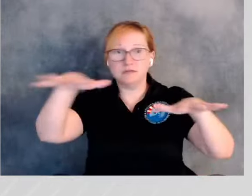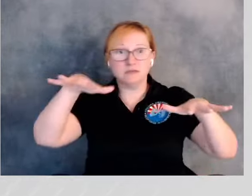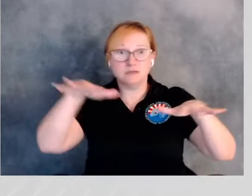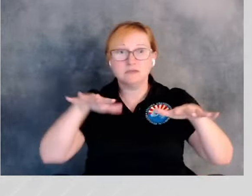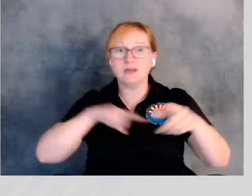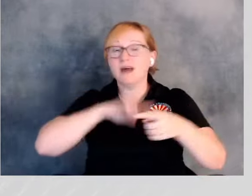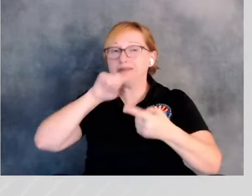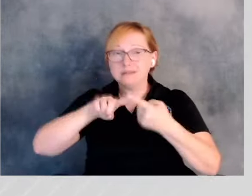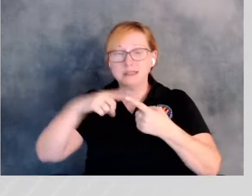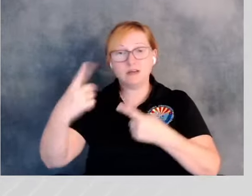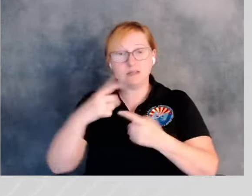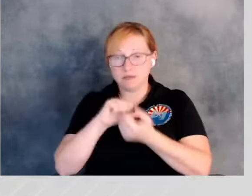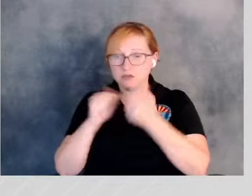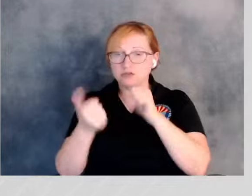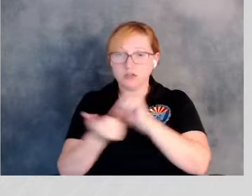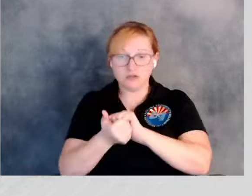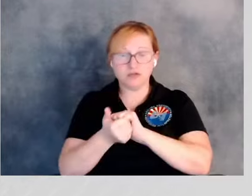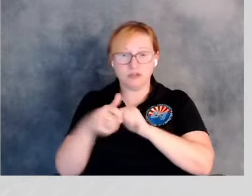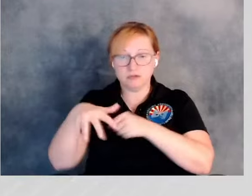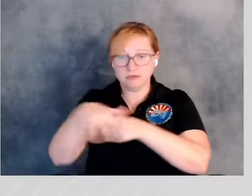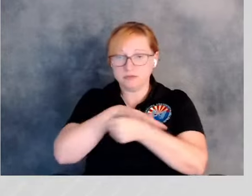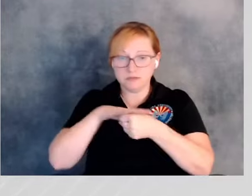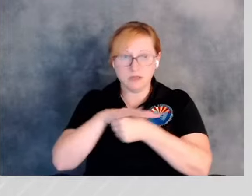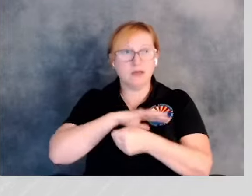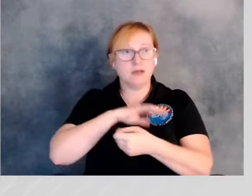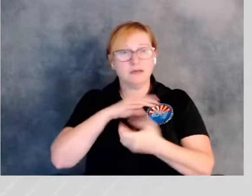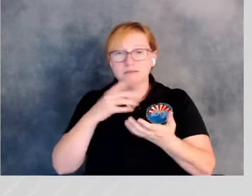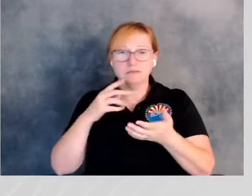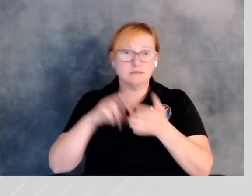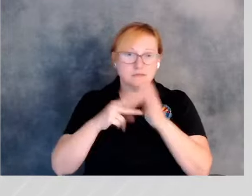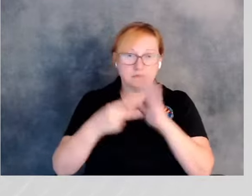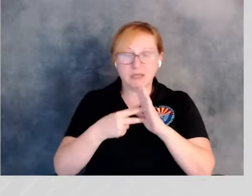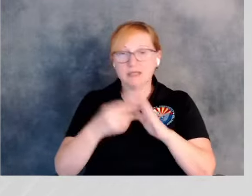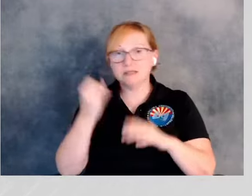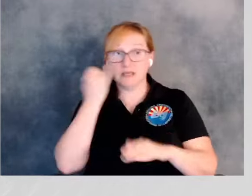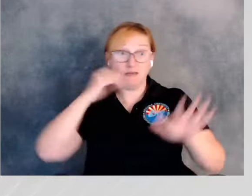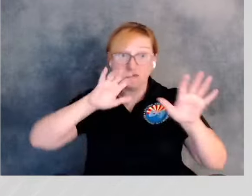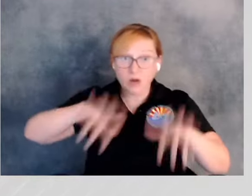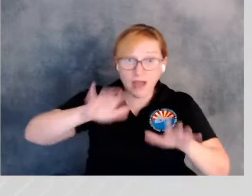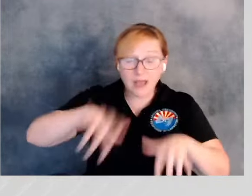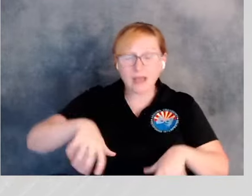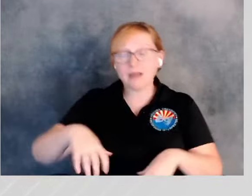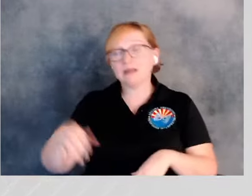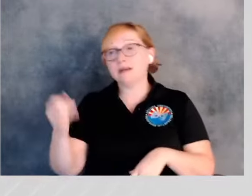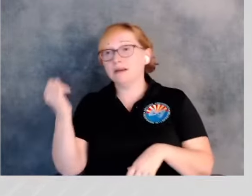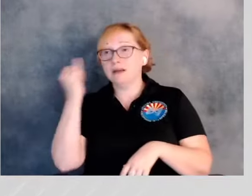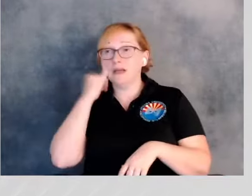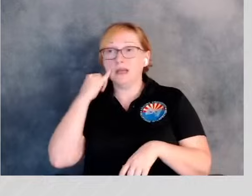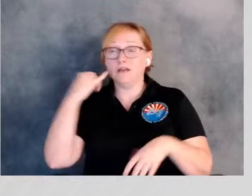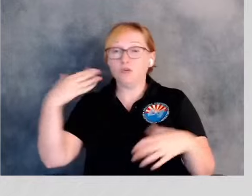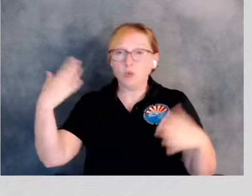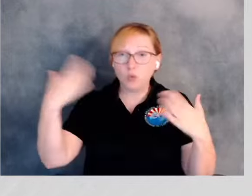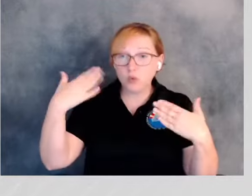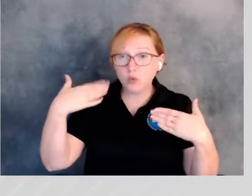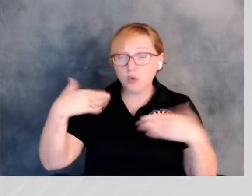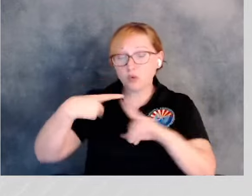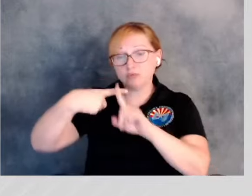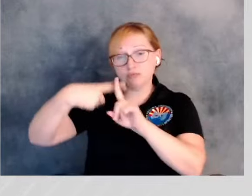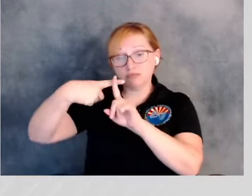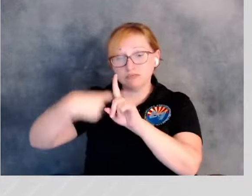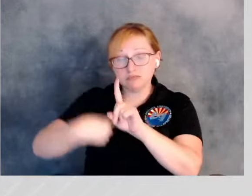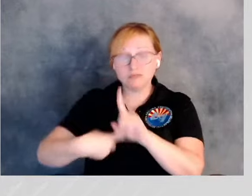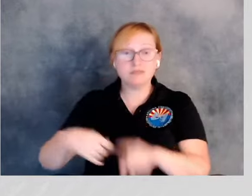So until we see significant rain, until we see a very dramatic cool down, relative humidities begin